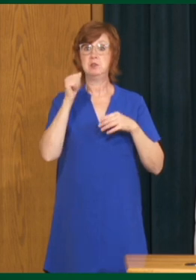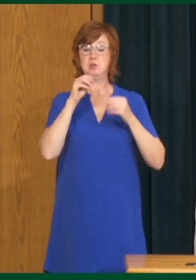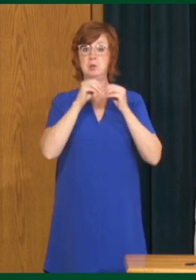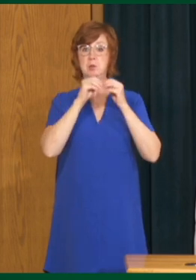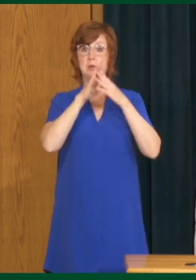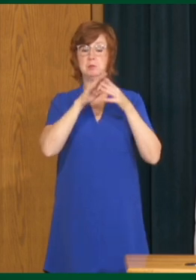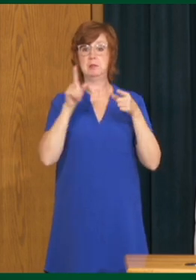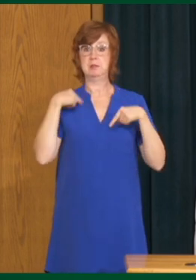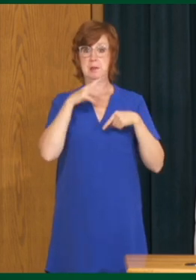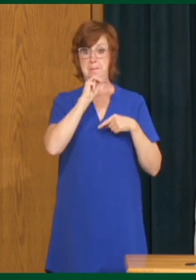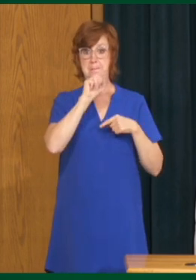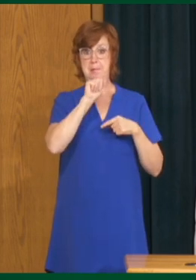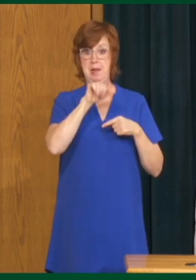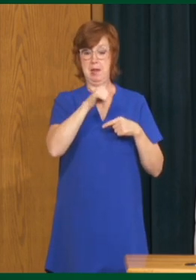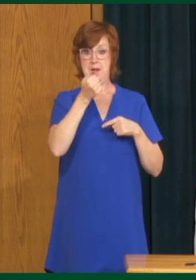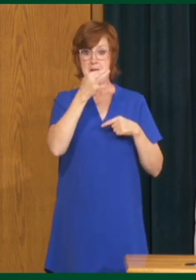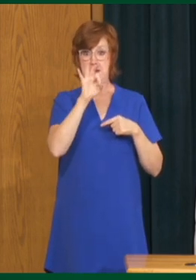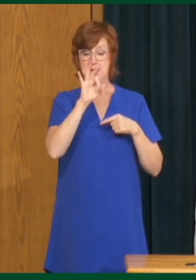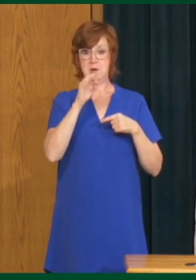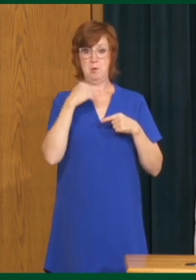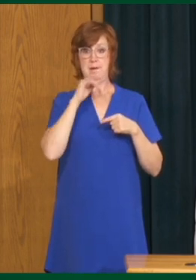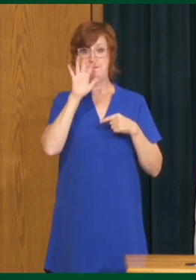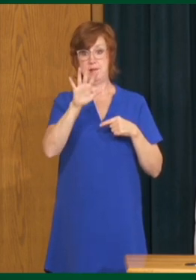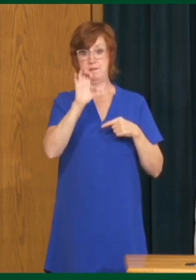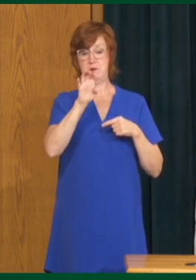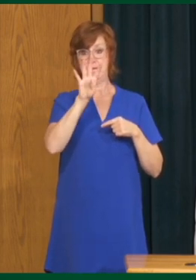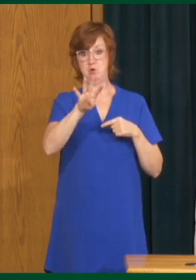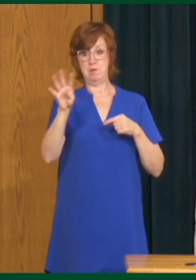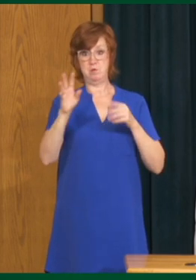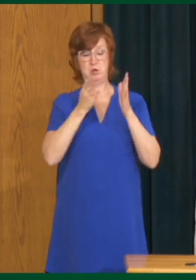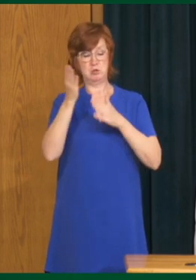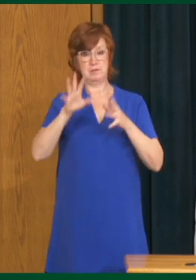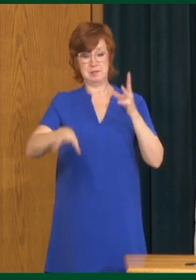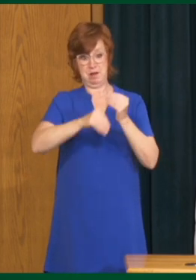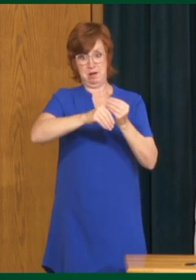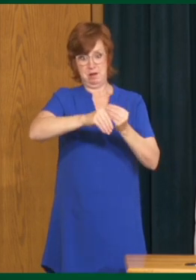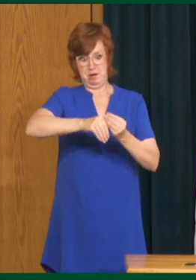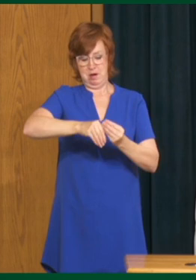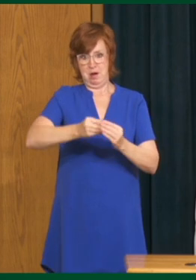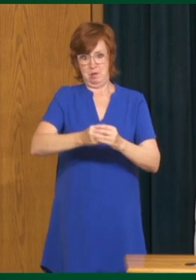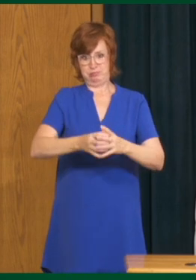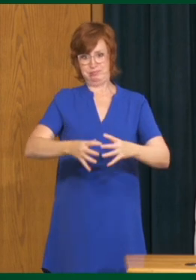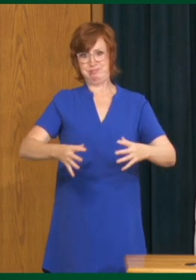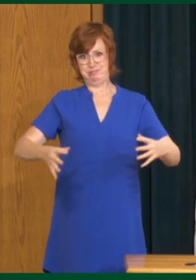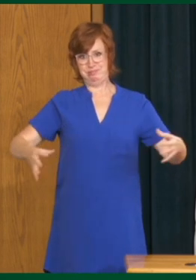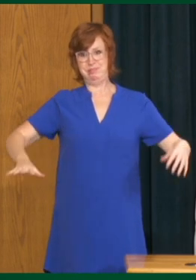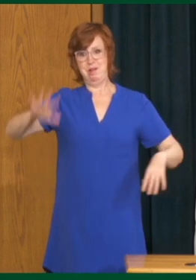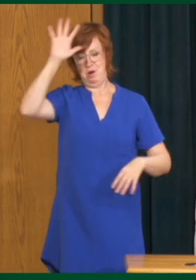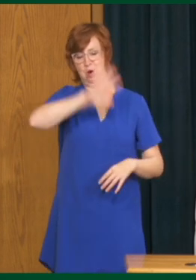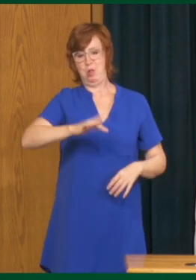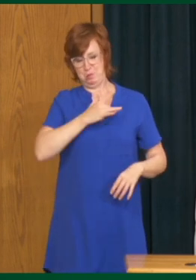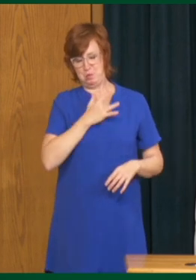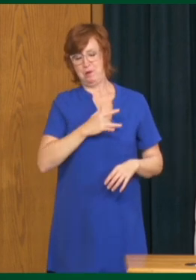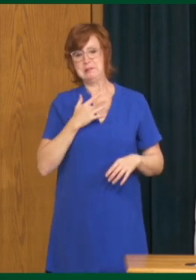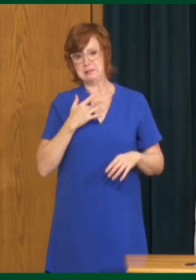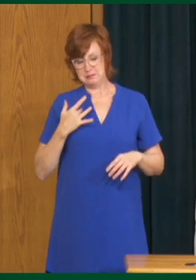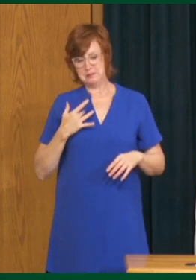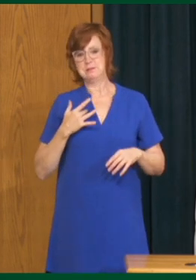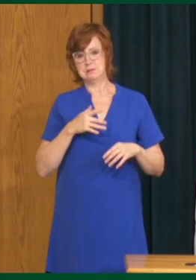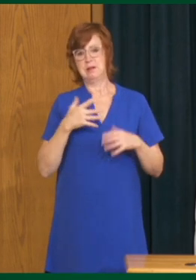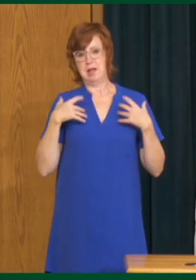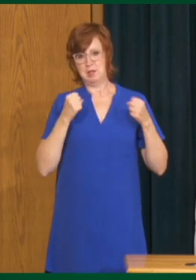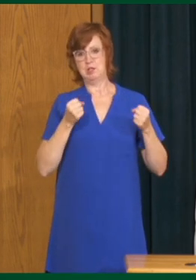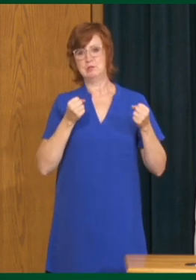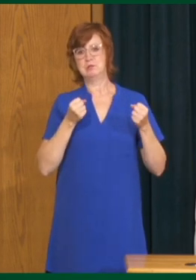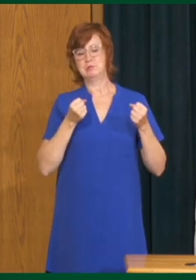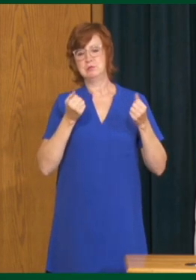of service resumption was announced, over 544 services have now resumed across the province. Overall, we're pleased with our ability to bring these services